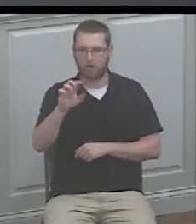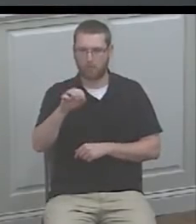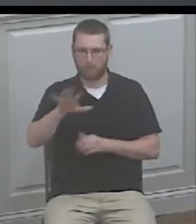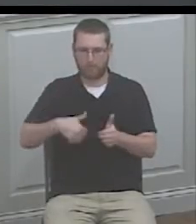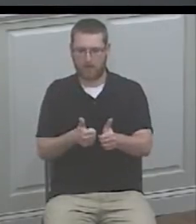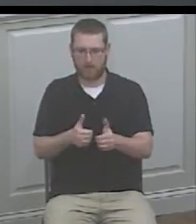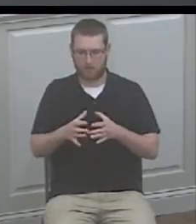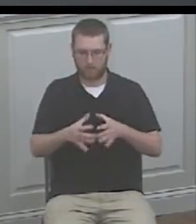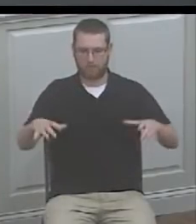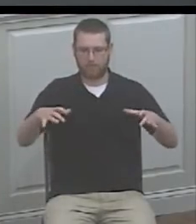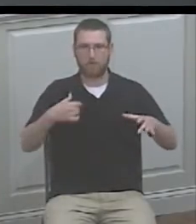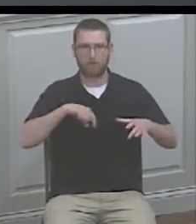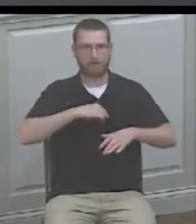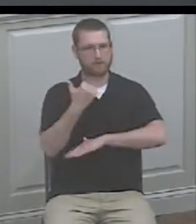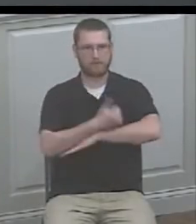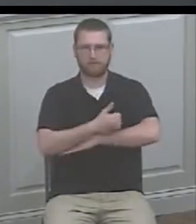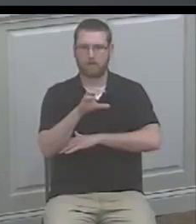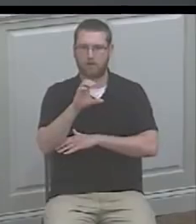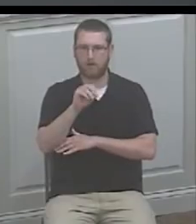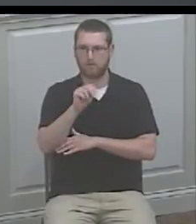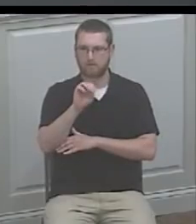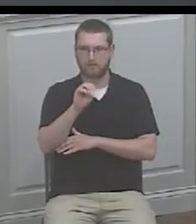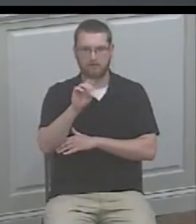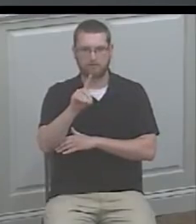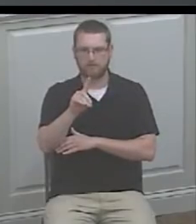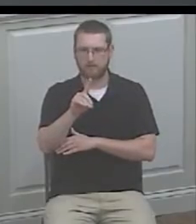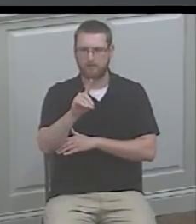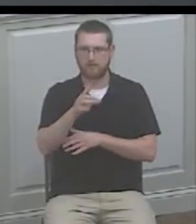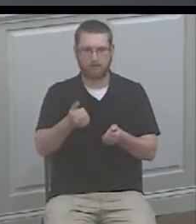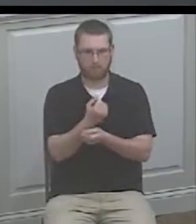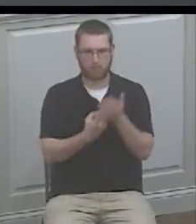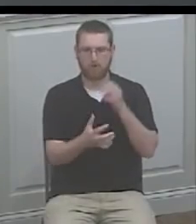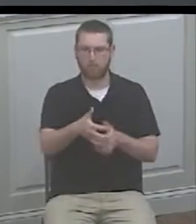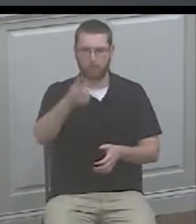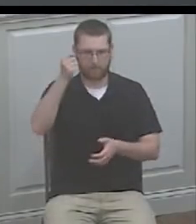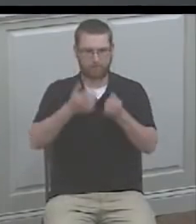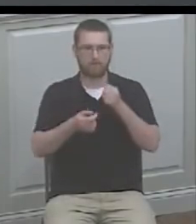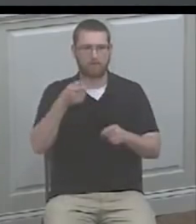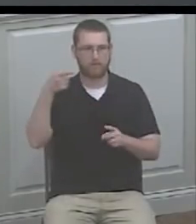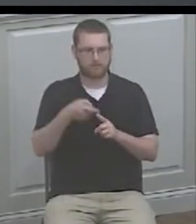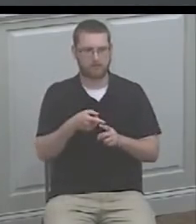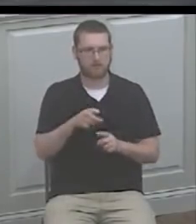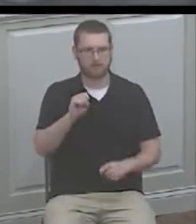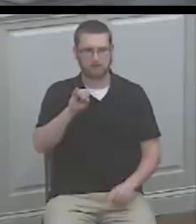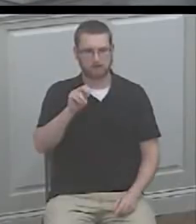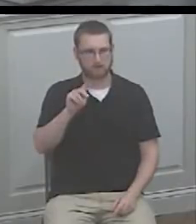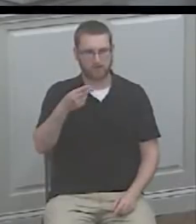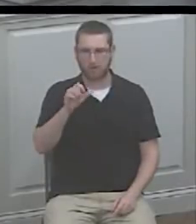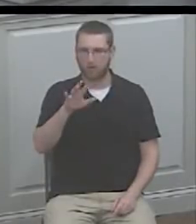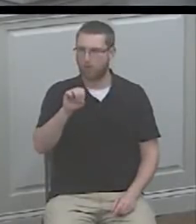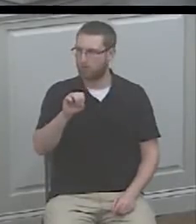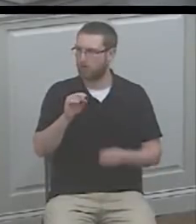So we condemned it and removed the occupants until that could be fixed. Yeah.